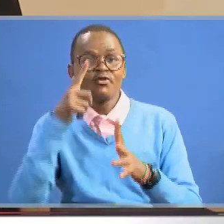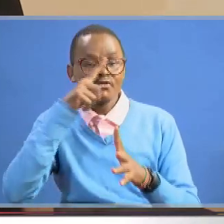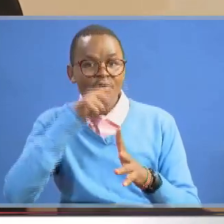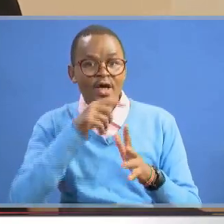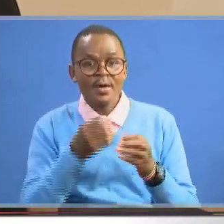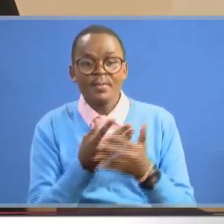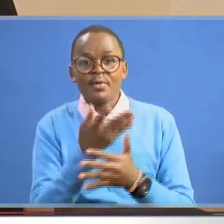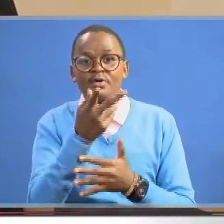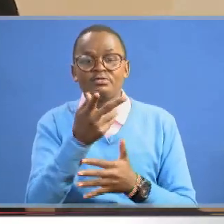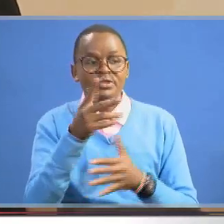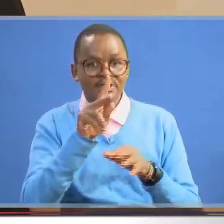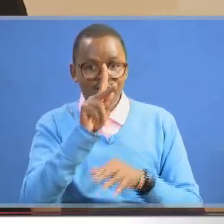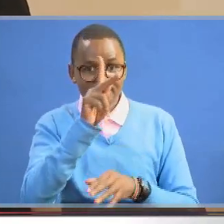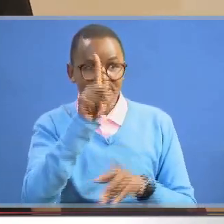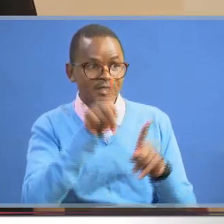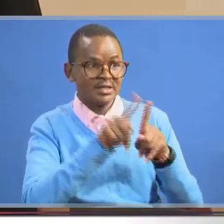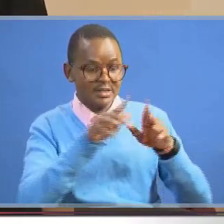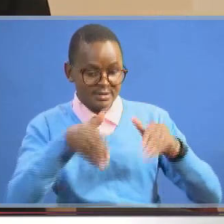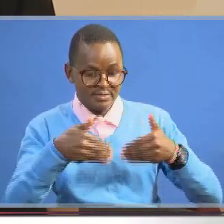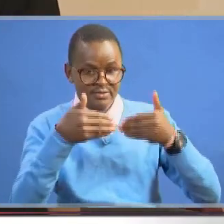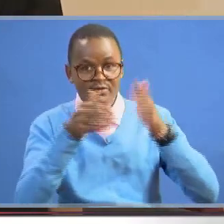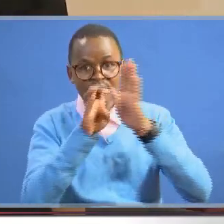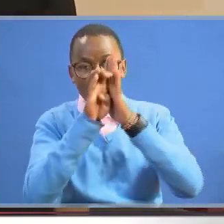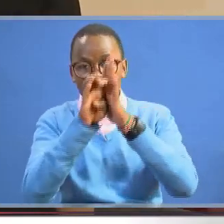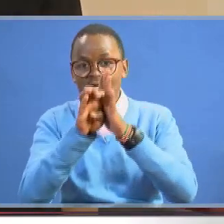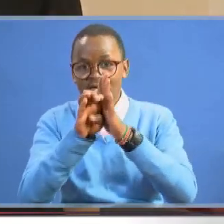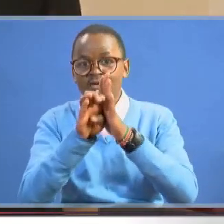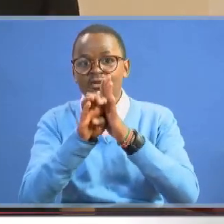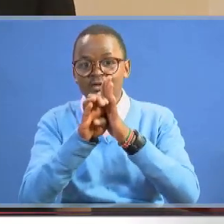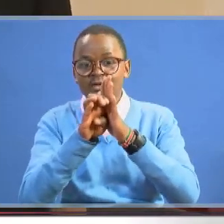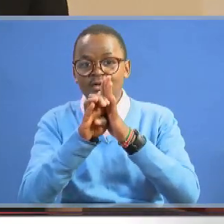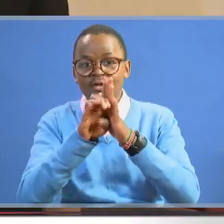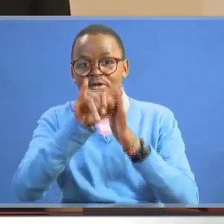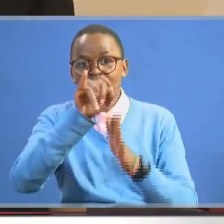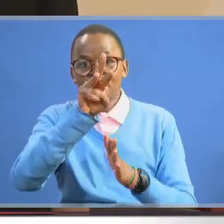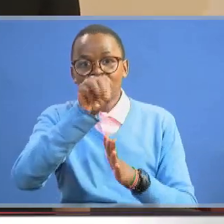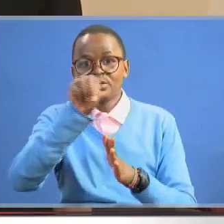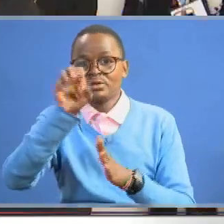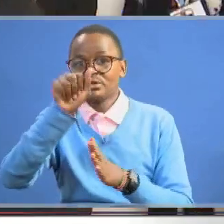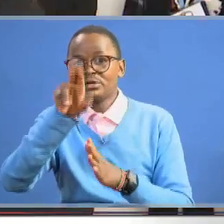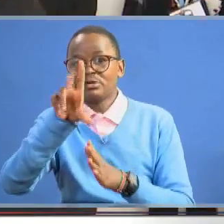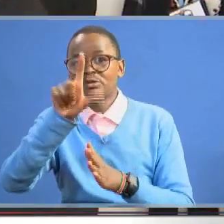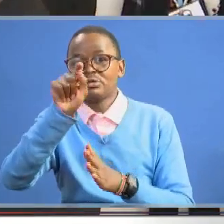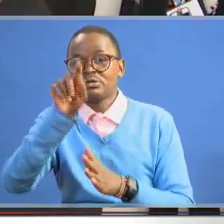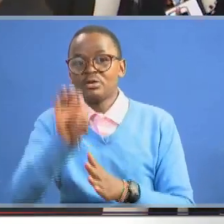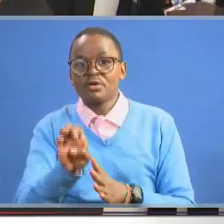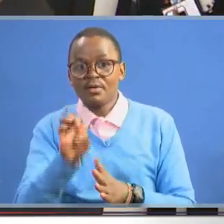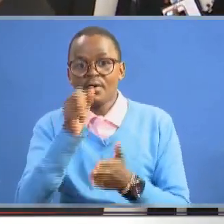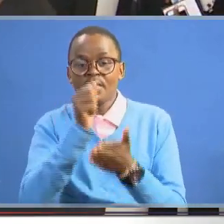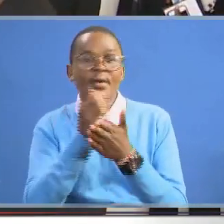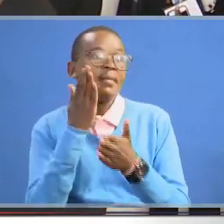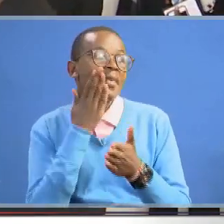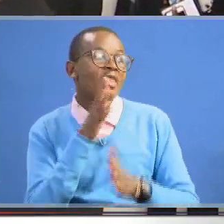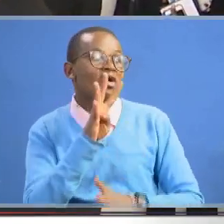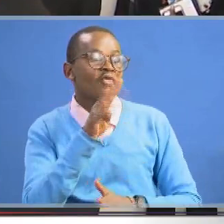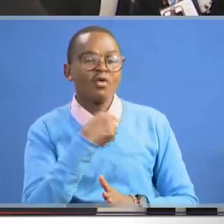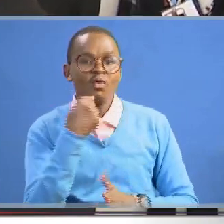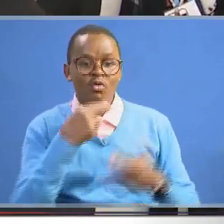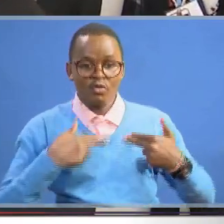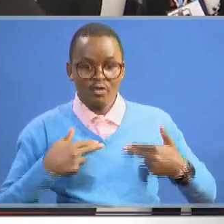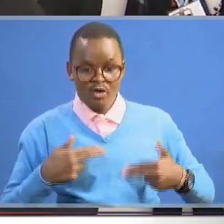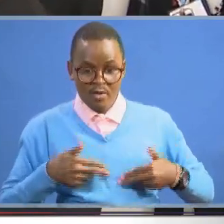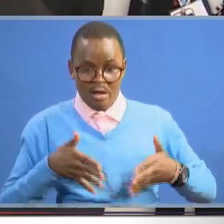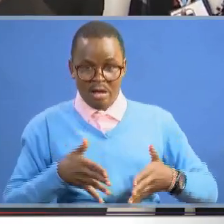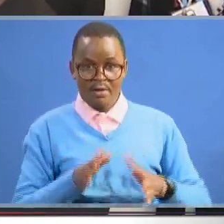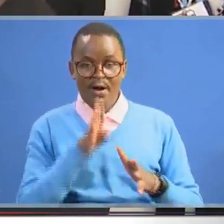producing results in Kenya and gave the example of Immaculate Tene, a 33-year-old unemployed mother of four whose health